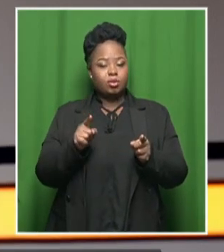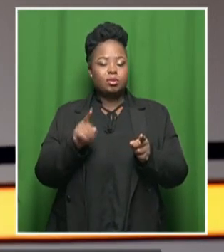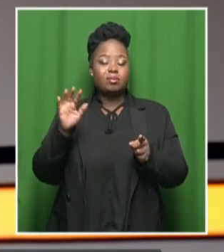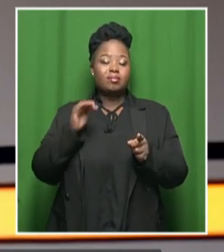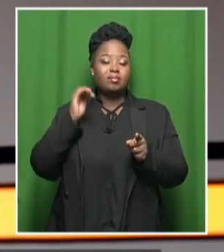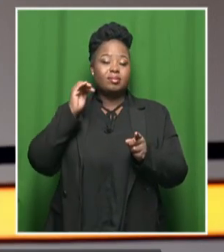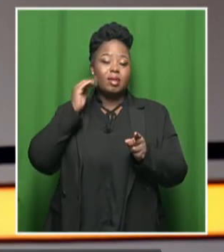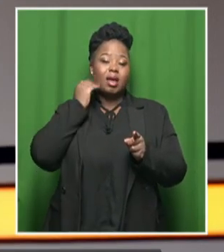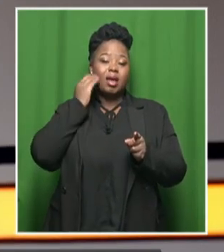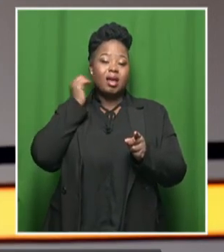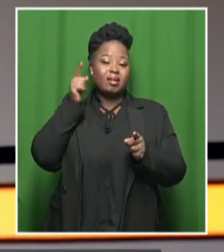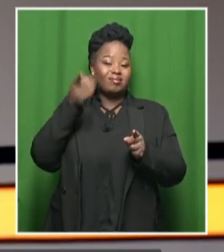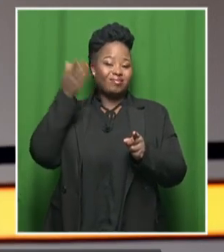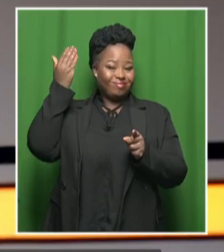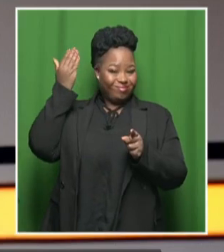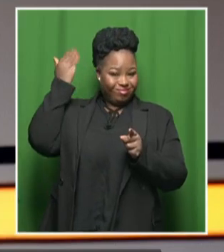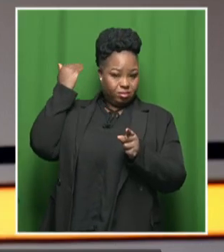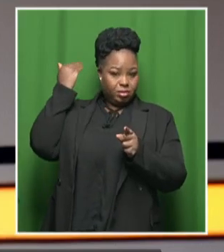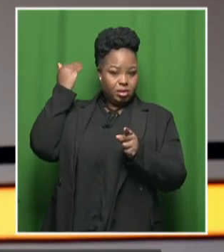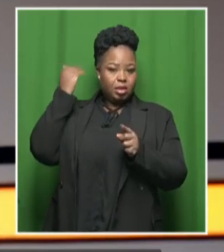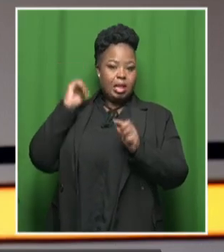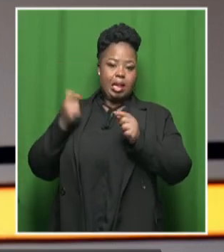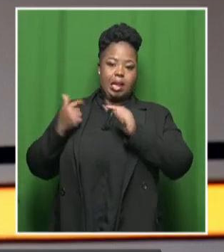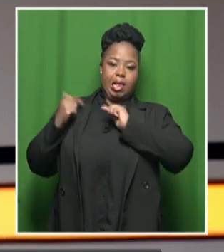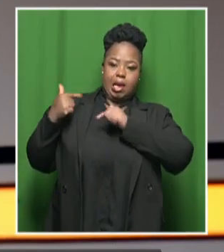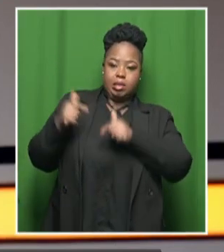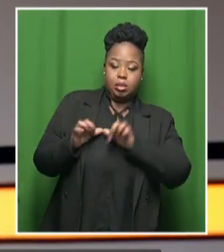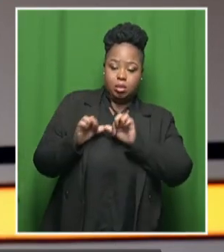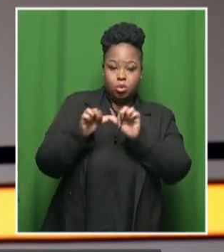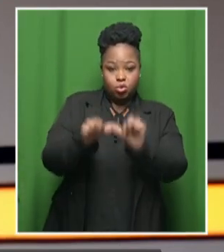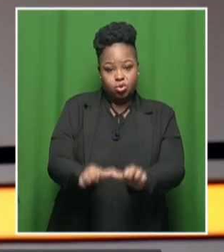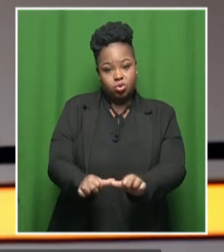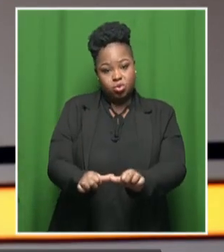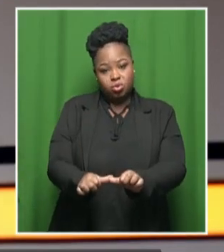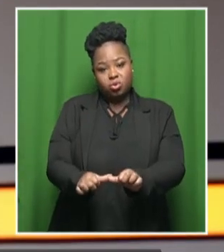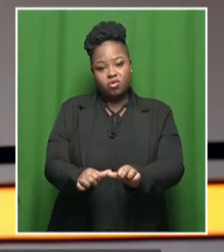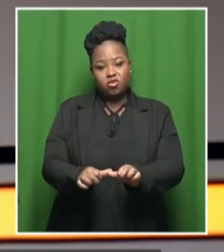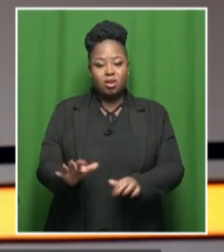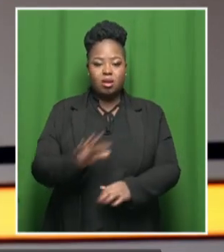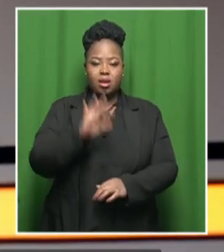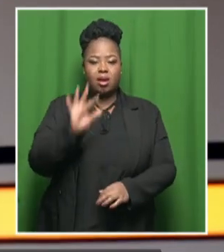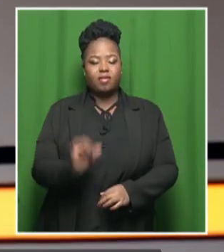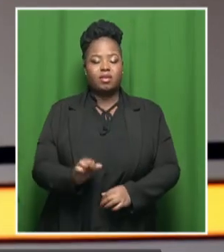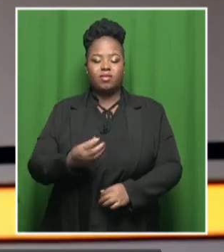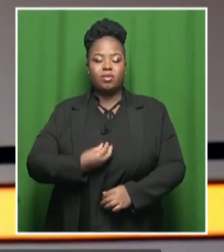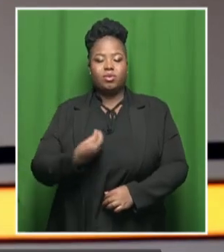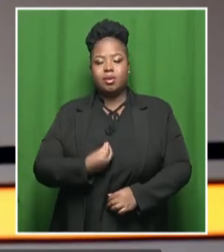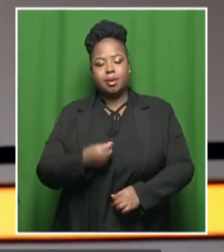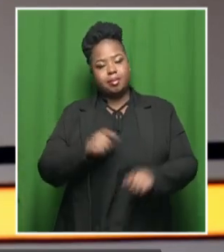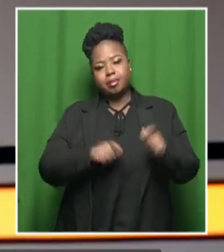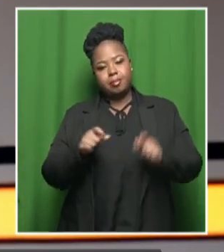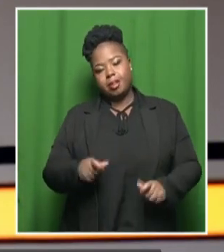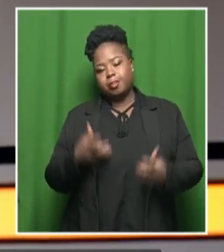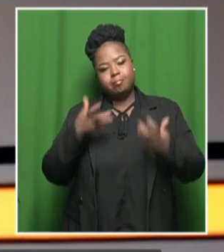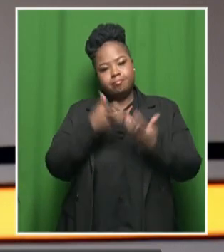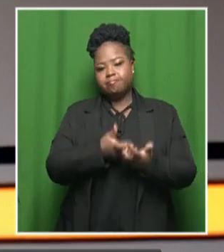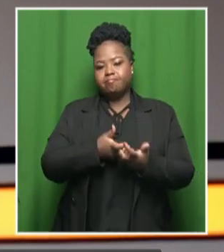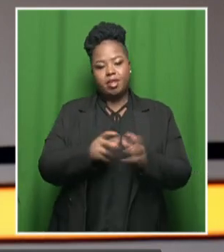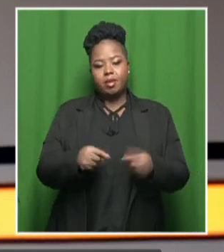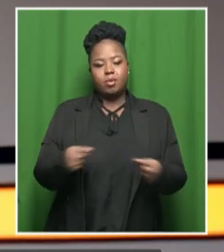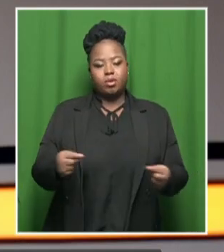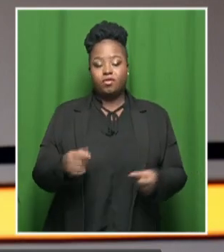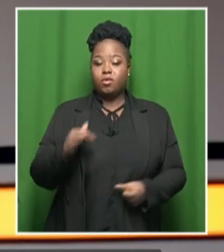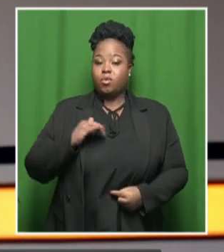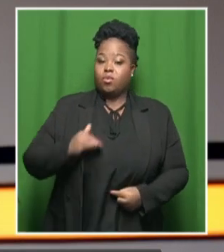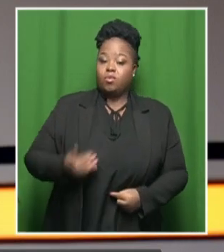colonial legacy, we cannot cater for young people, for women.